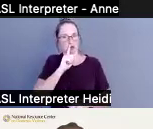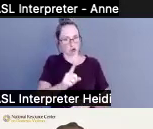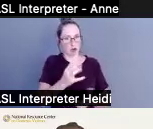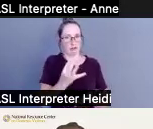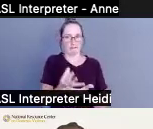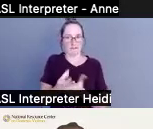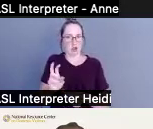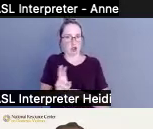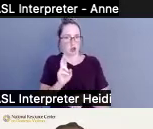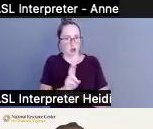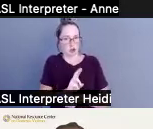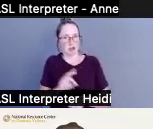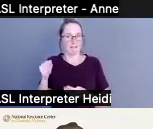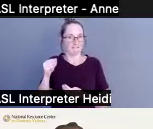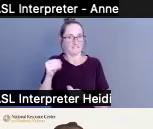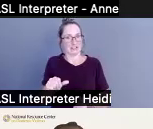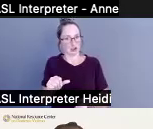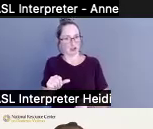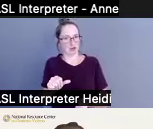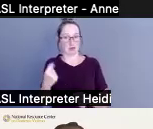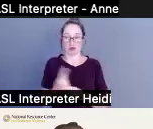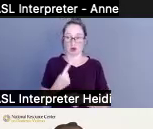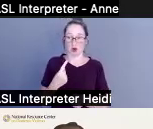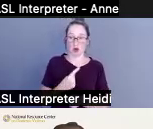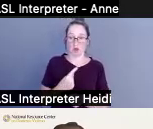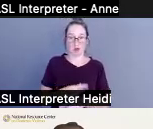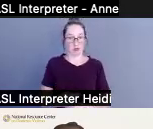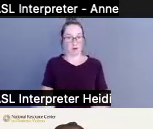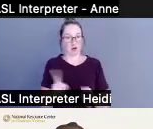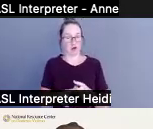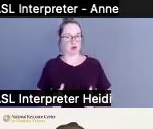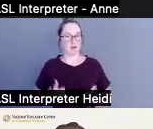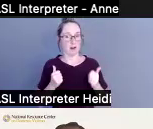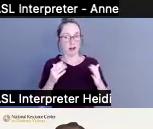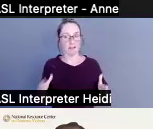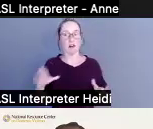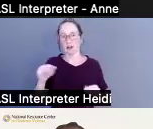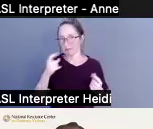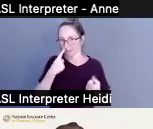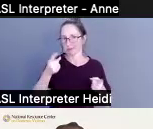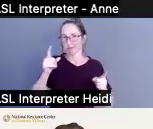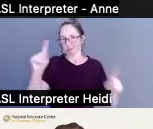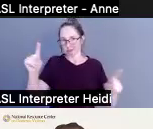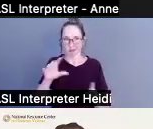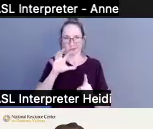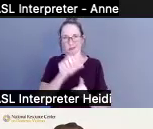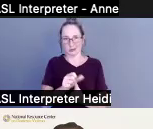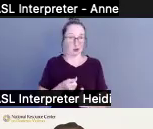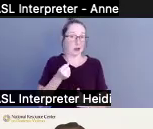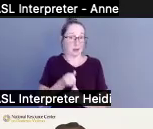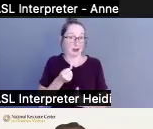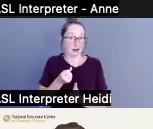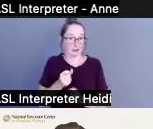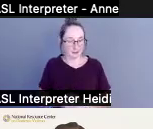funds are used efficiently, appropriately administered to survivors, and effectively capture impact.